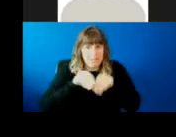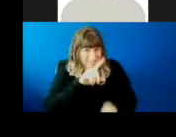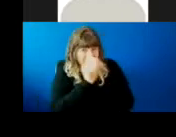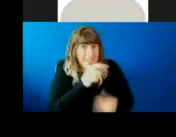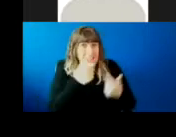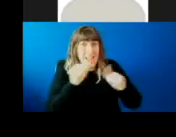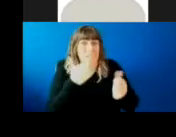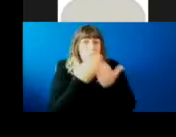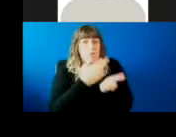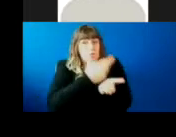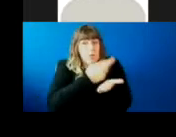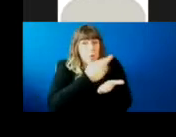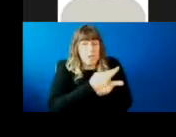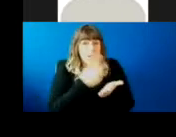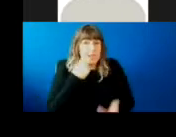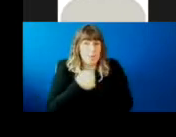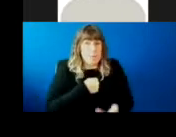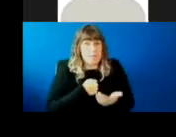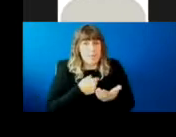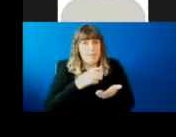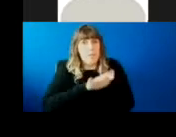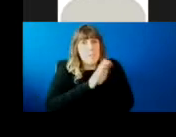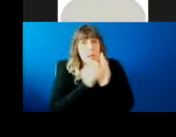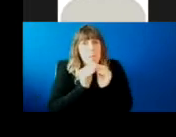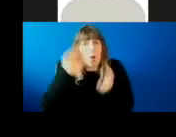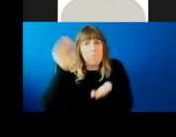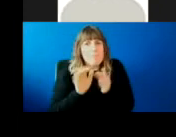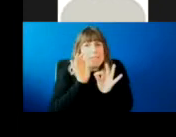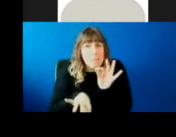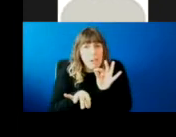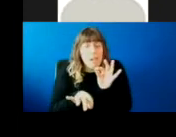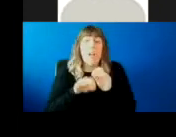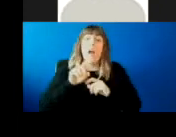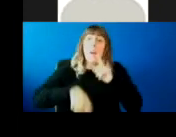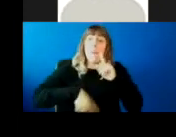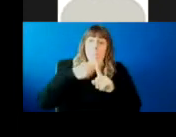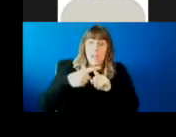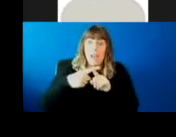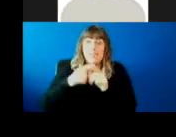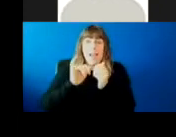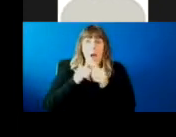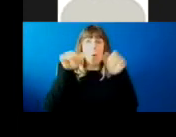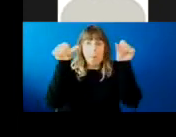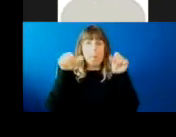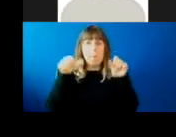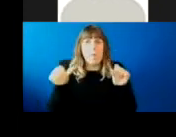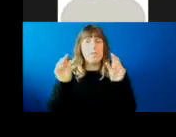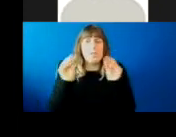help simplify or learn more about this? And then another question is recommendations for boosting posts or buying ads.